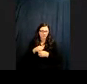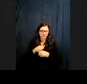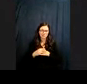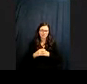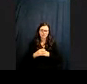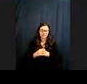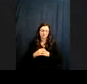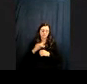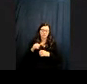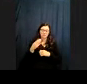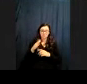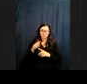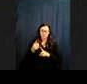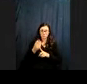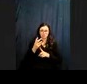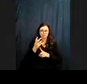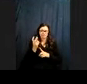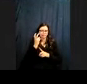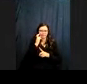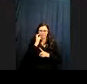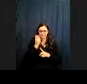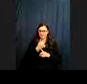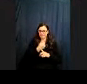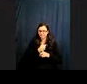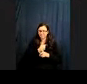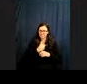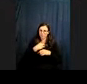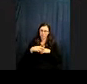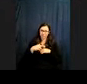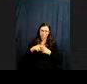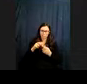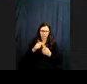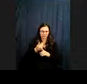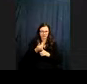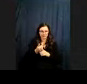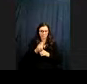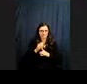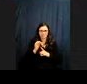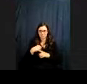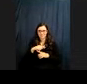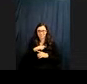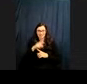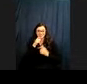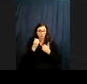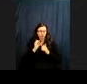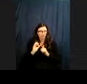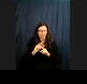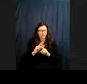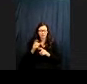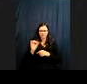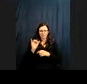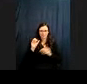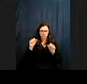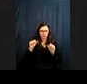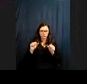blindly self-referential, like us, not even trying to, as if it could brush